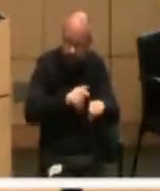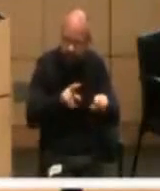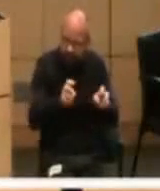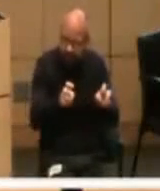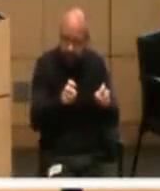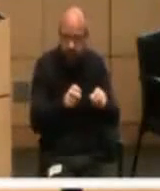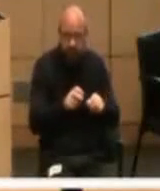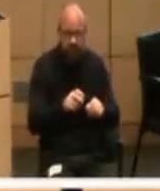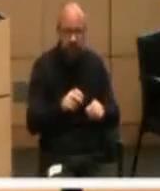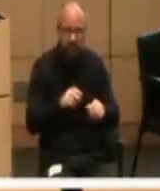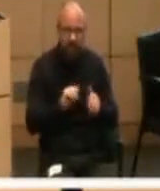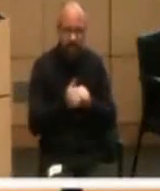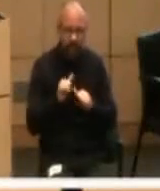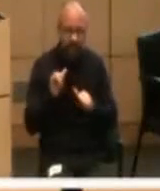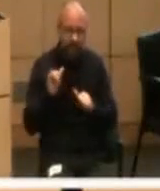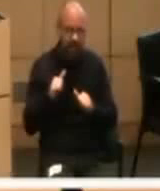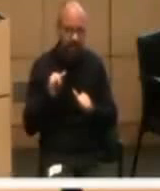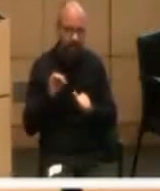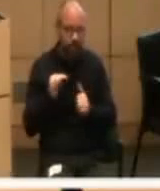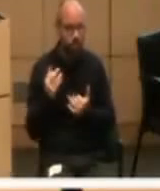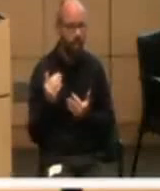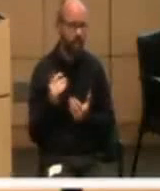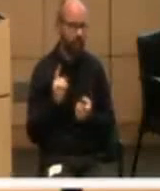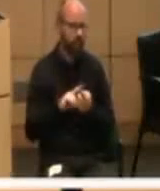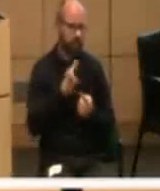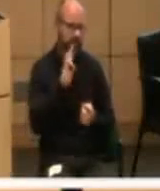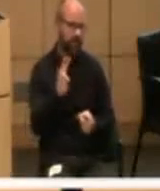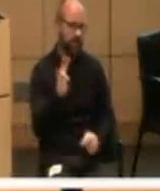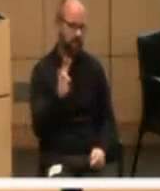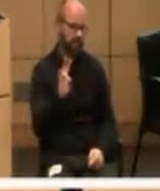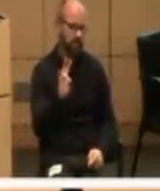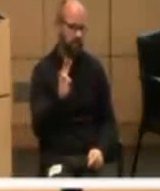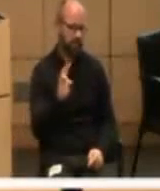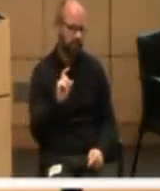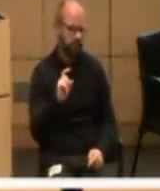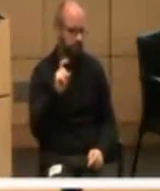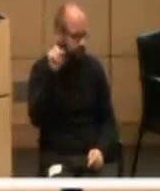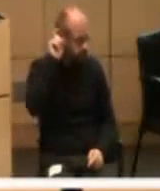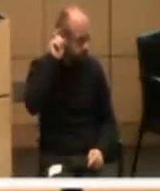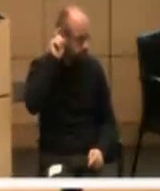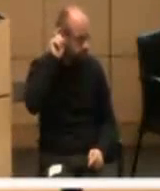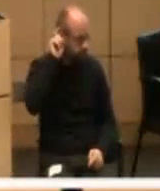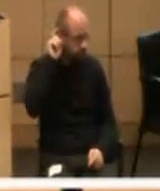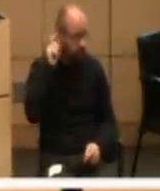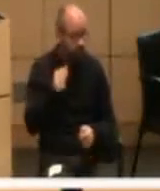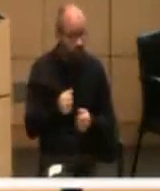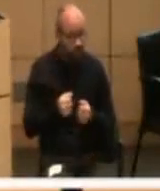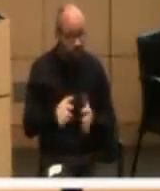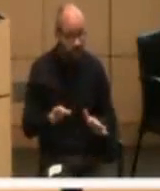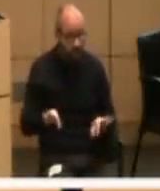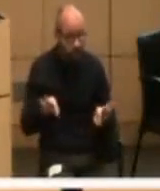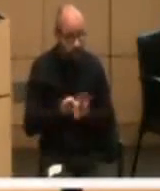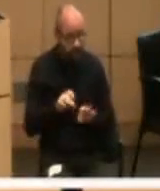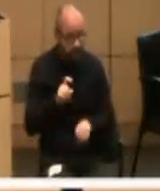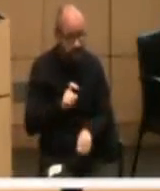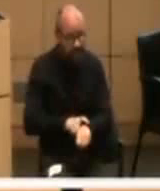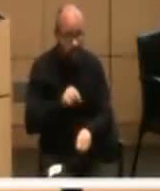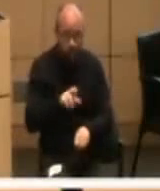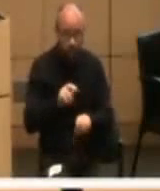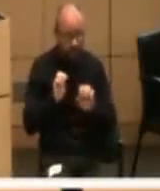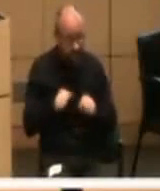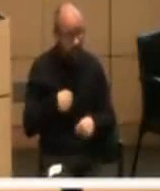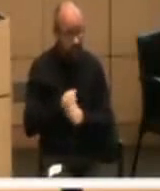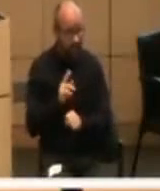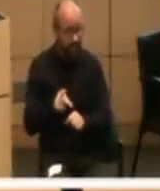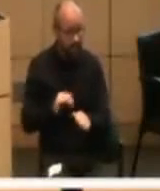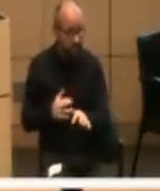and you know, for example, if you waited until age 7 to fit a hearing aid, have you lost really critical time, or can you make it up? So I think those are really